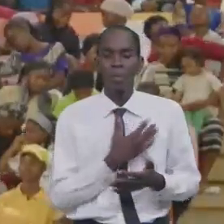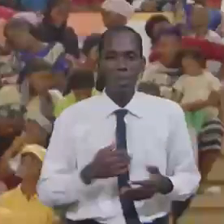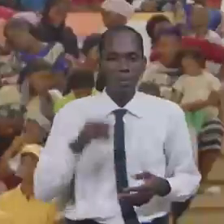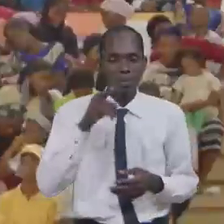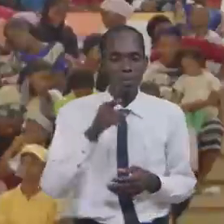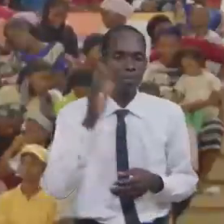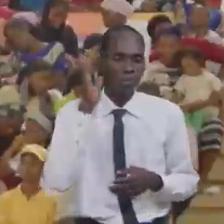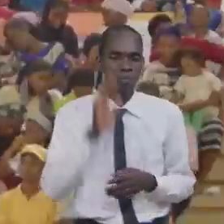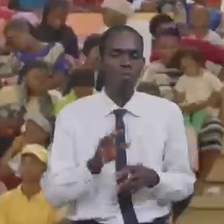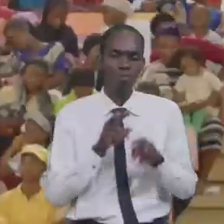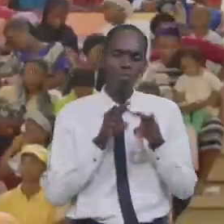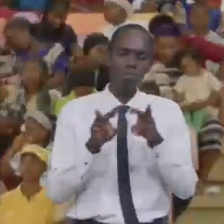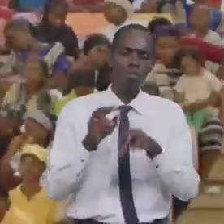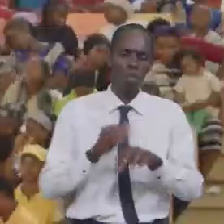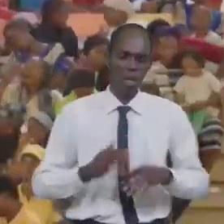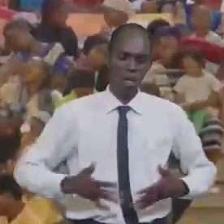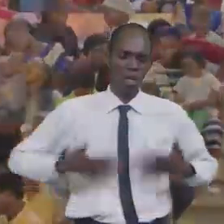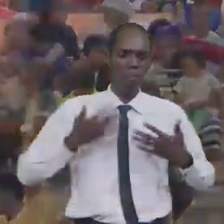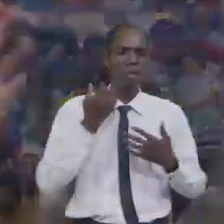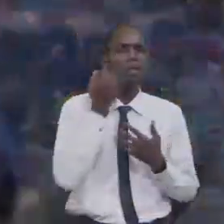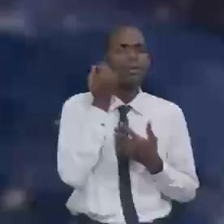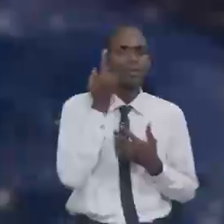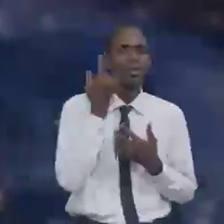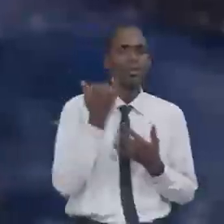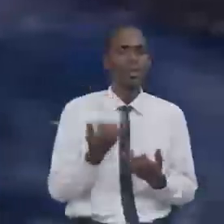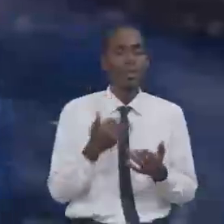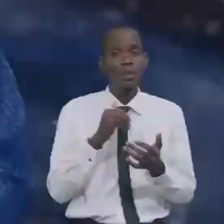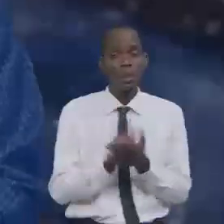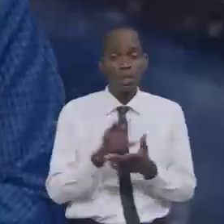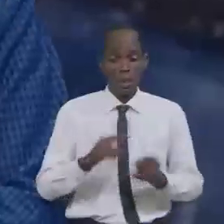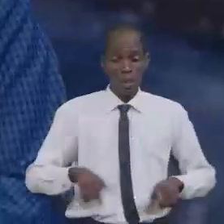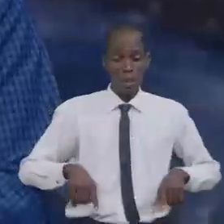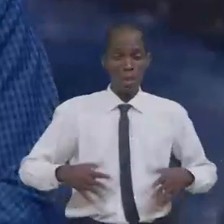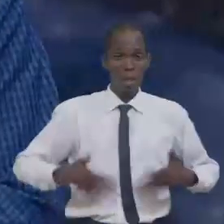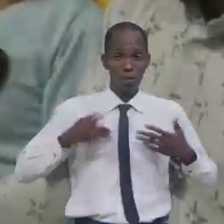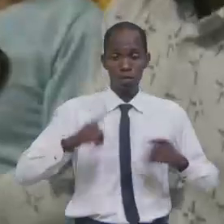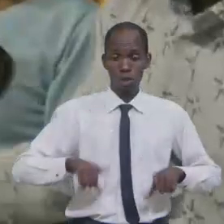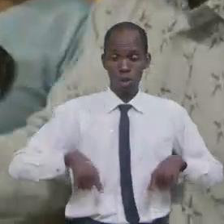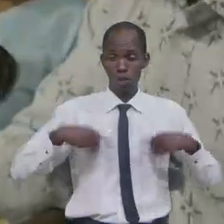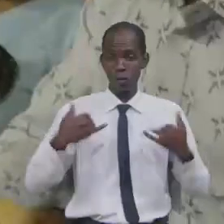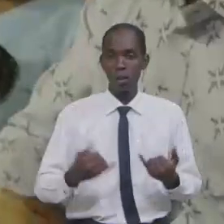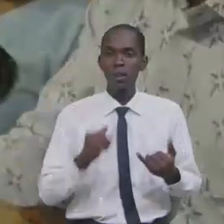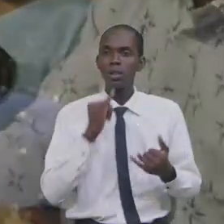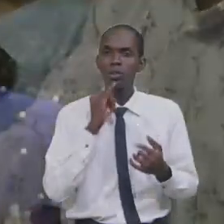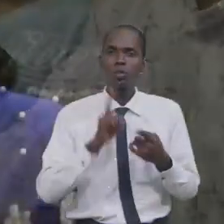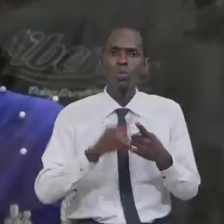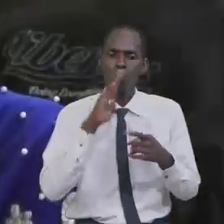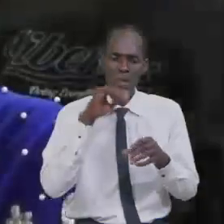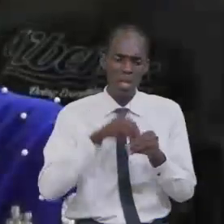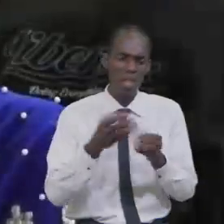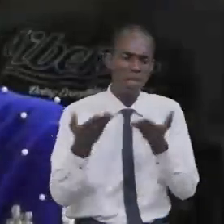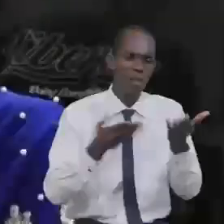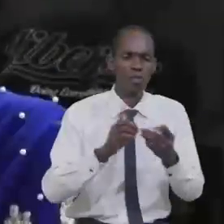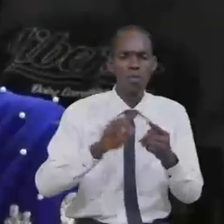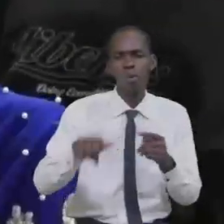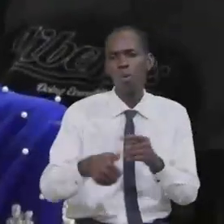at life and you understand that the life you live now is to be in service to other people, so that